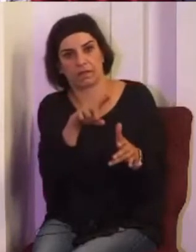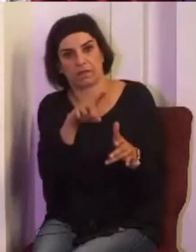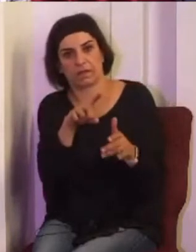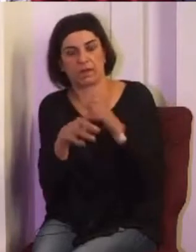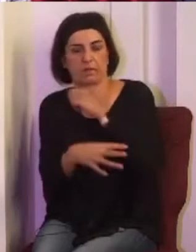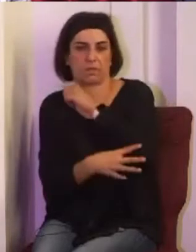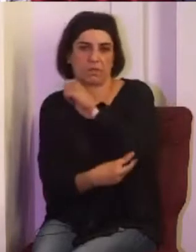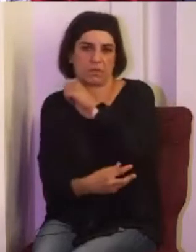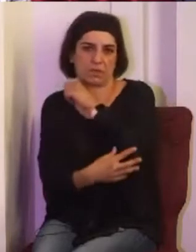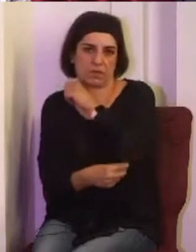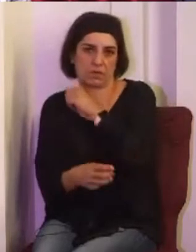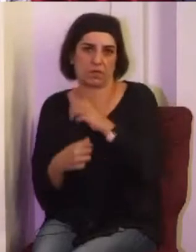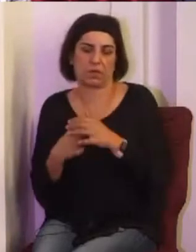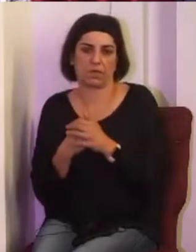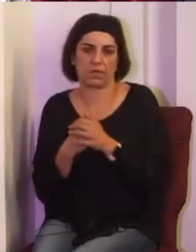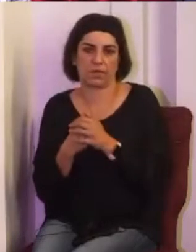seat.